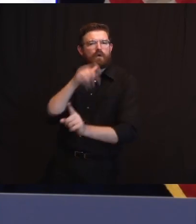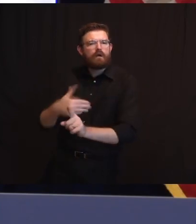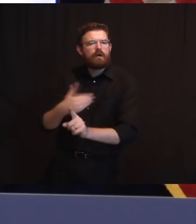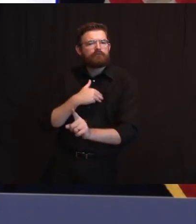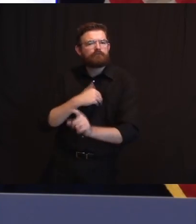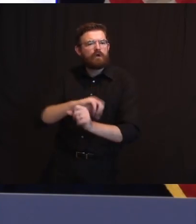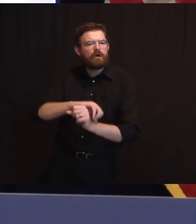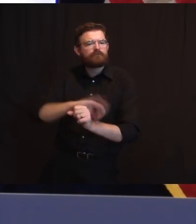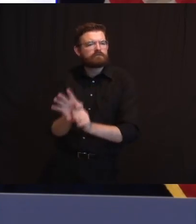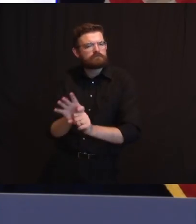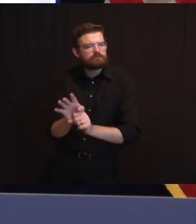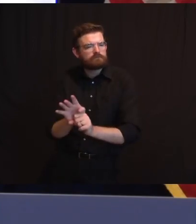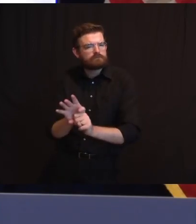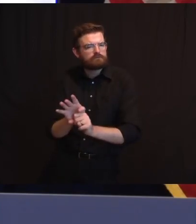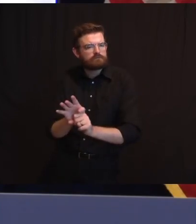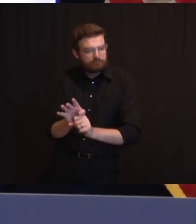locally.